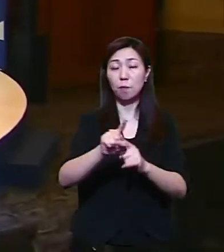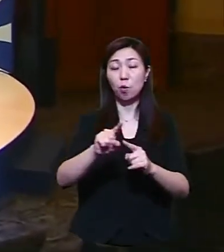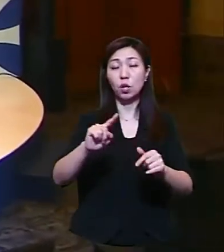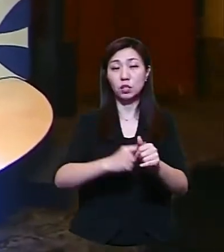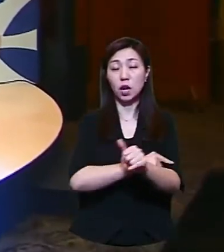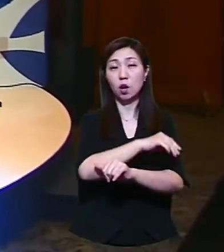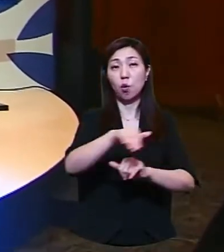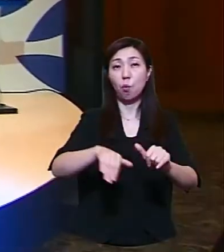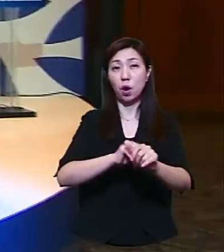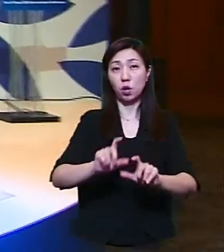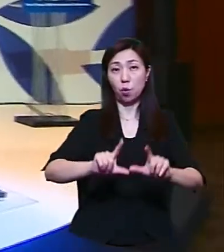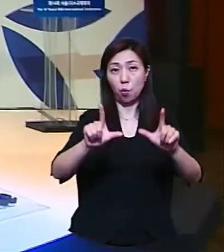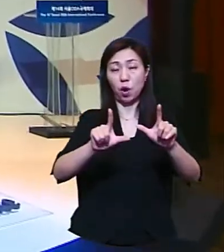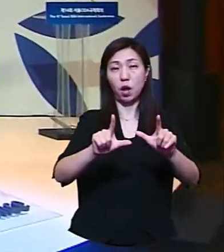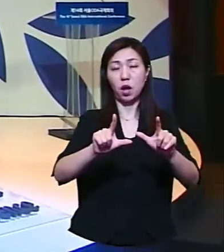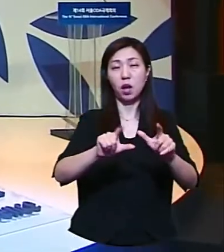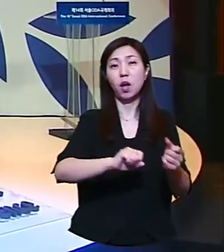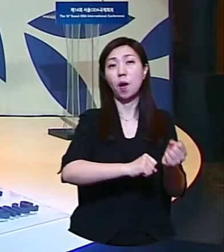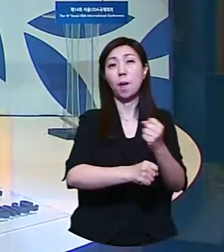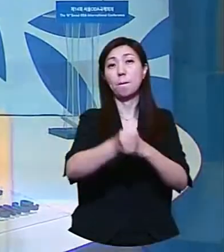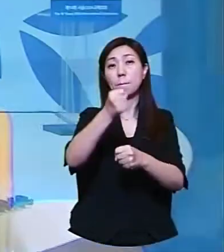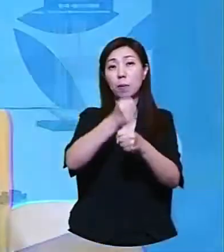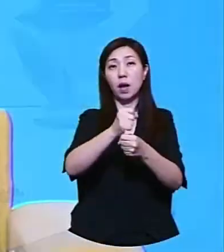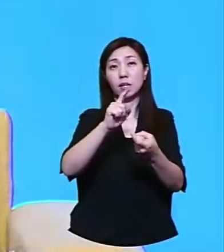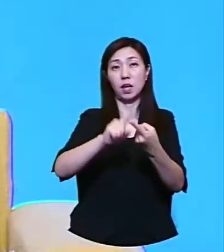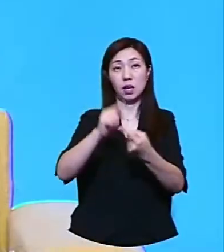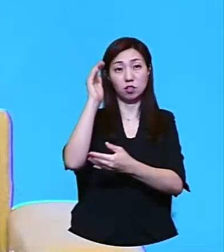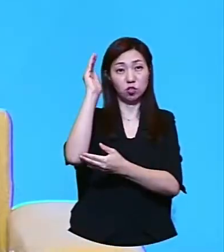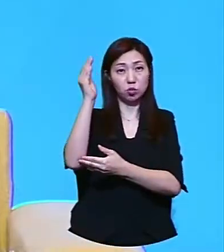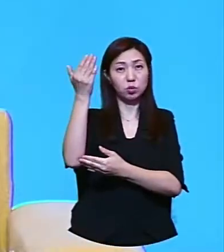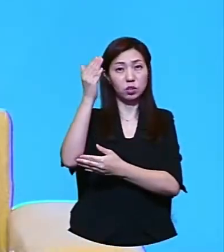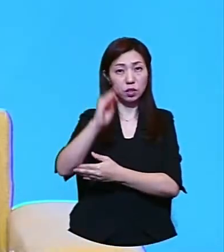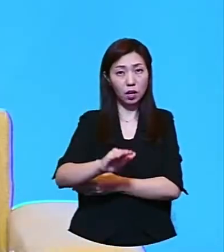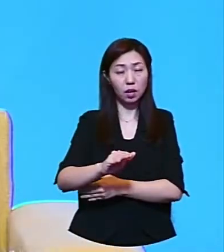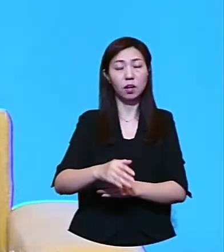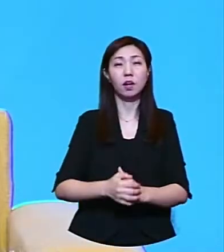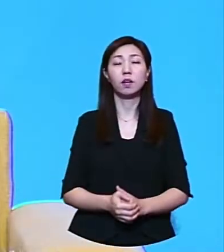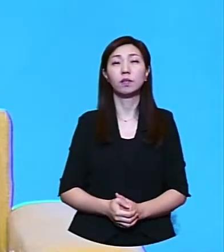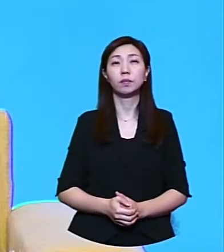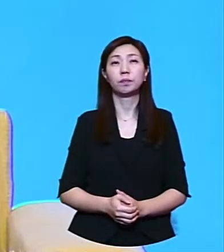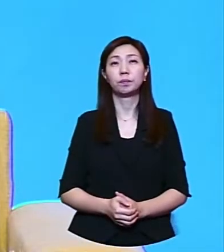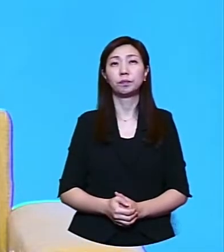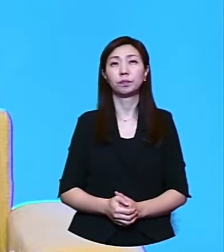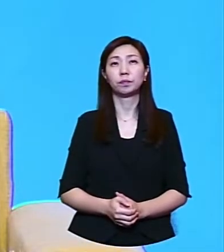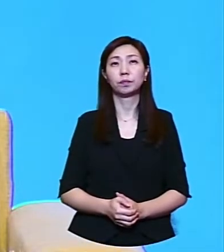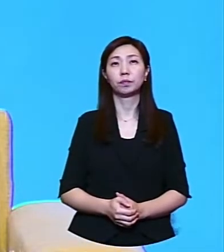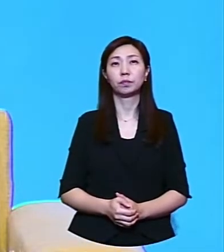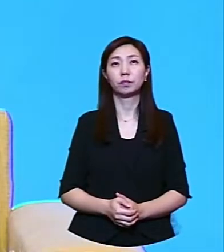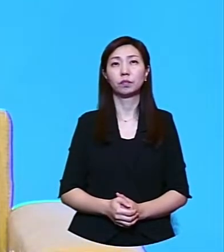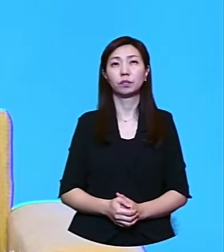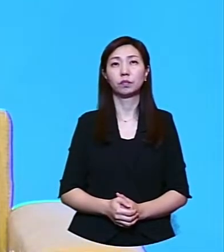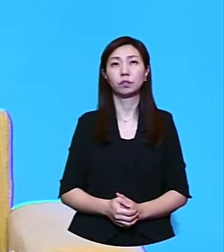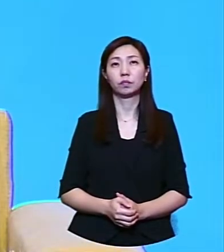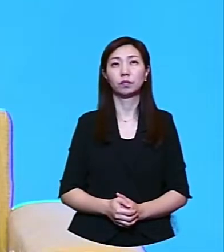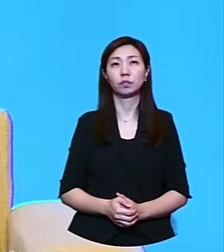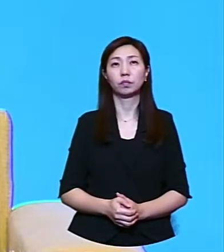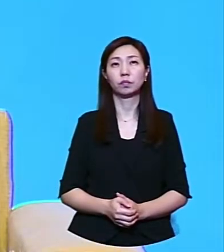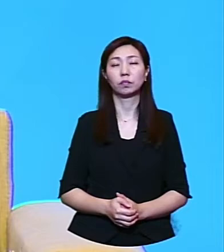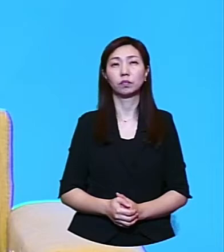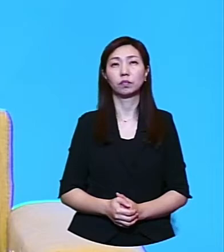this session. But how to combine this more